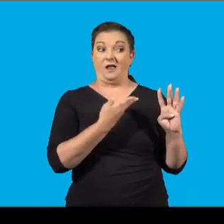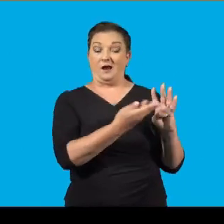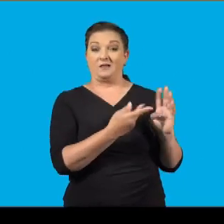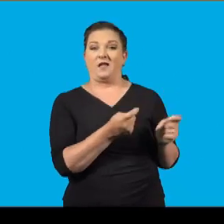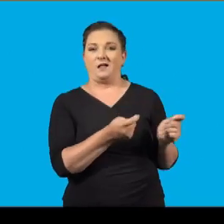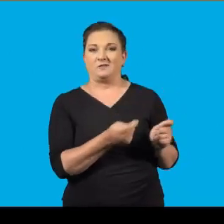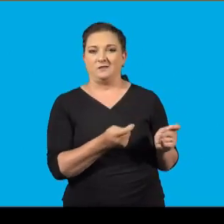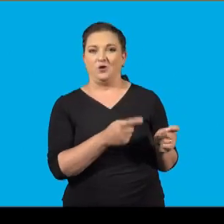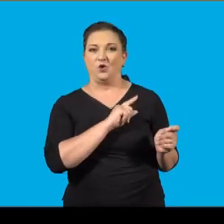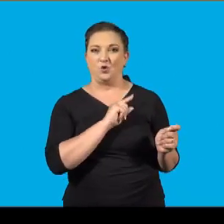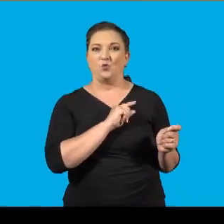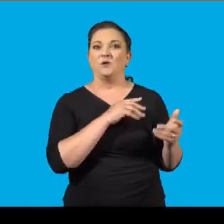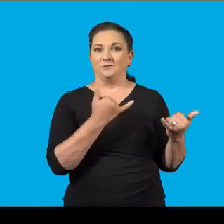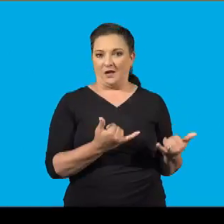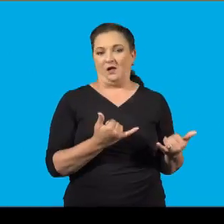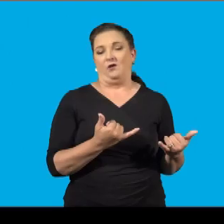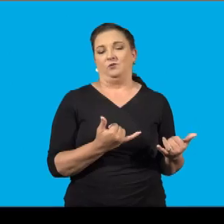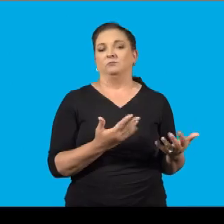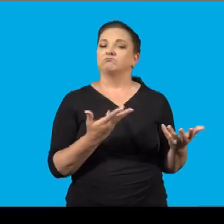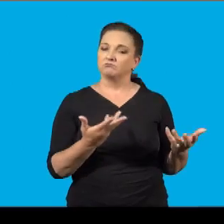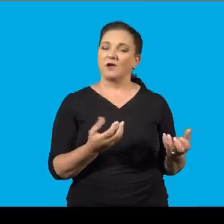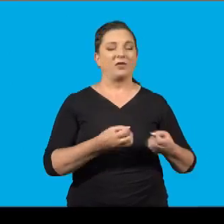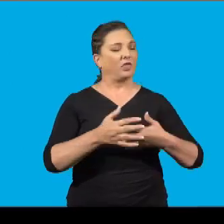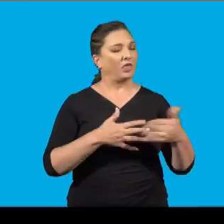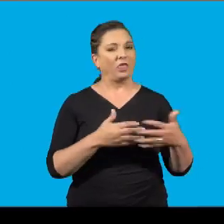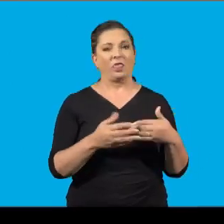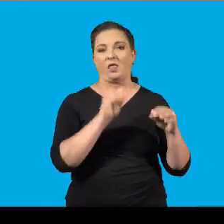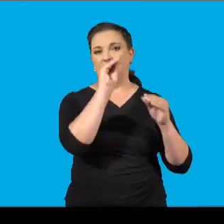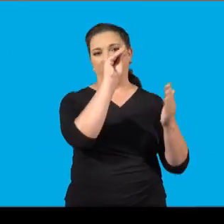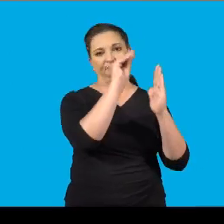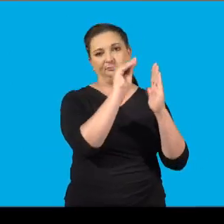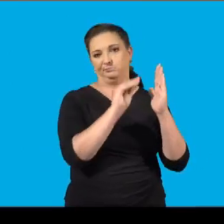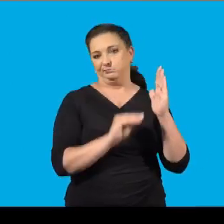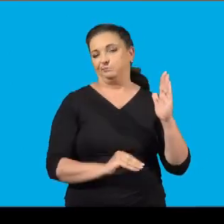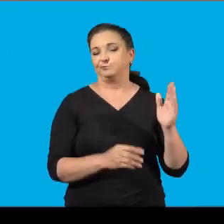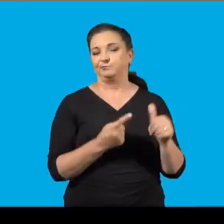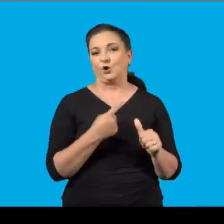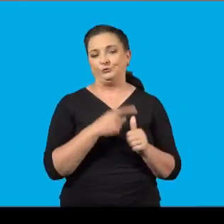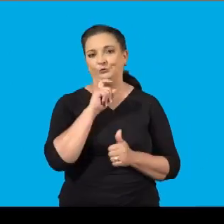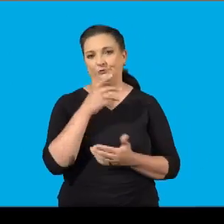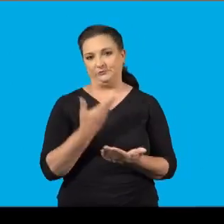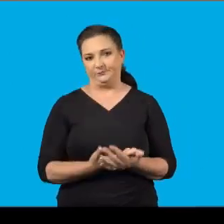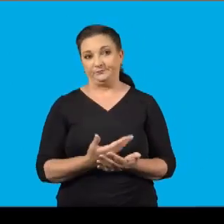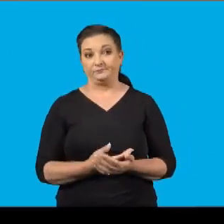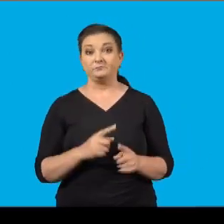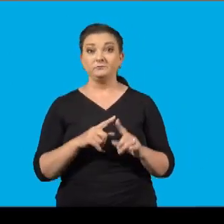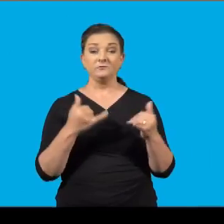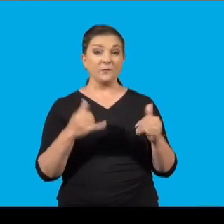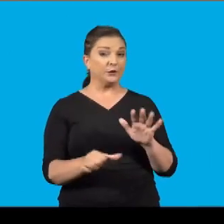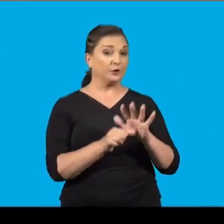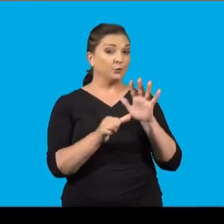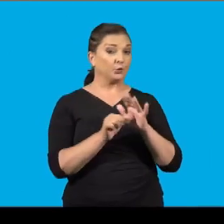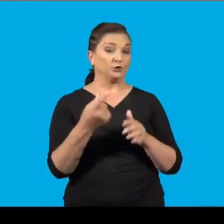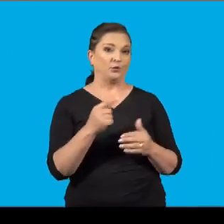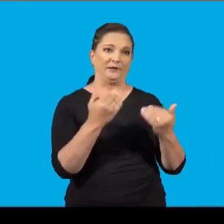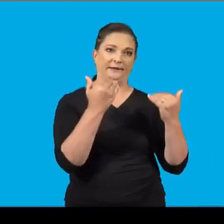gross human rights violations. So it's any possible answer there. Now, another very important skill is